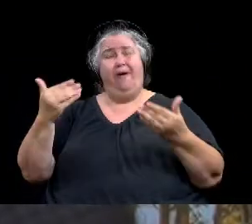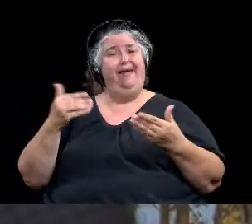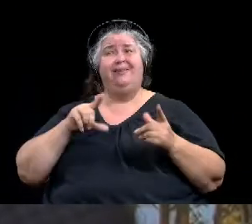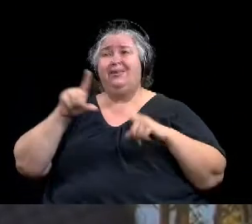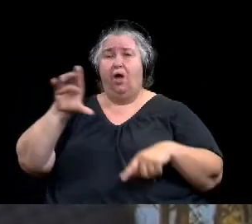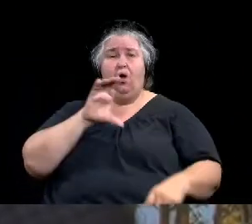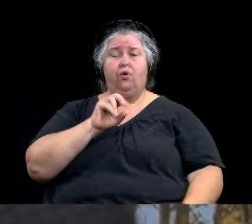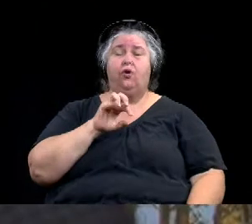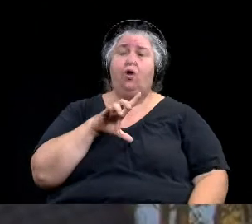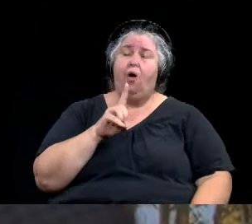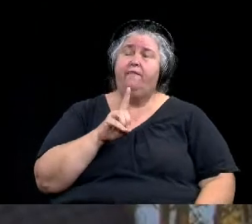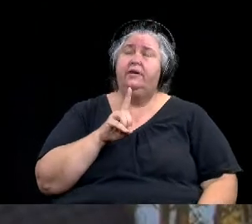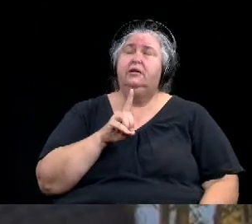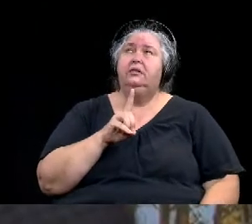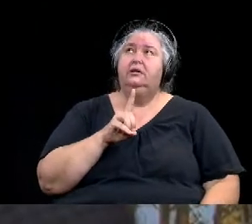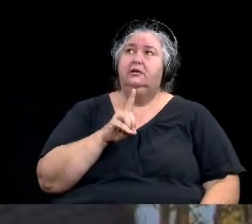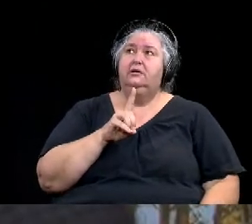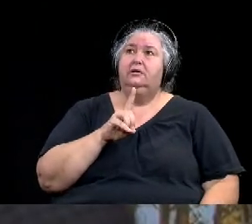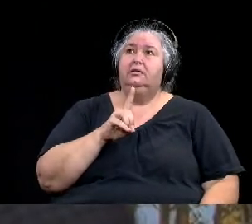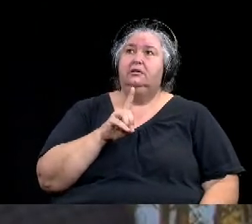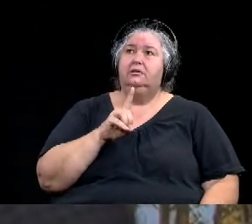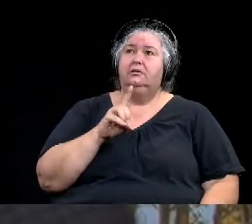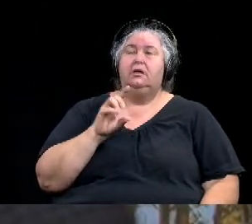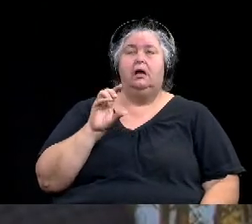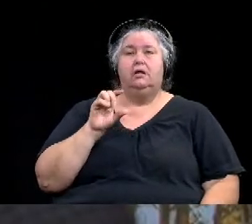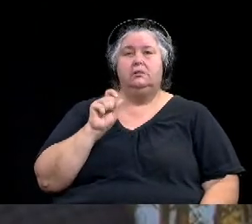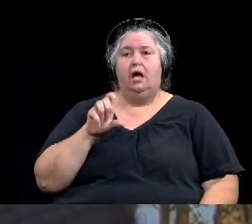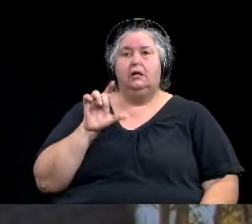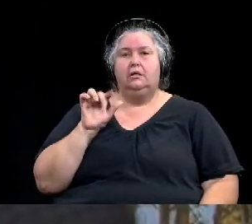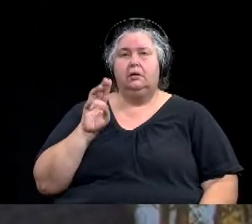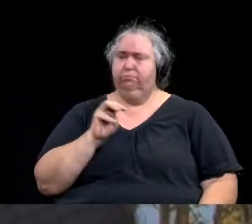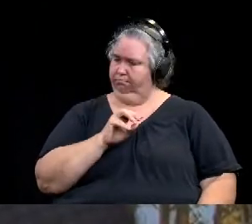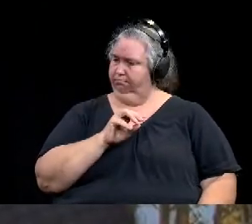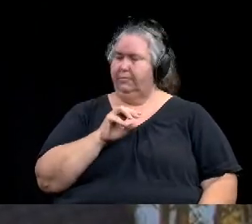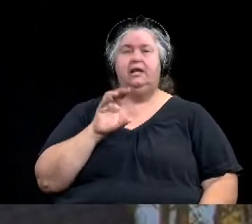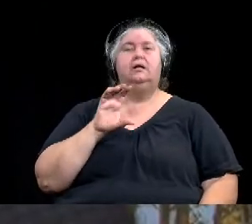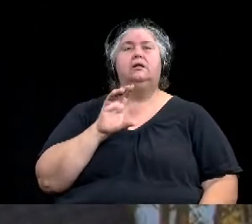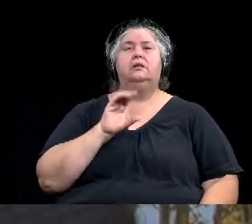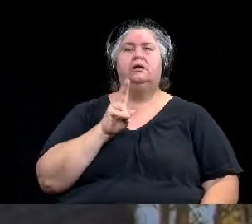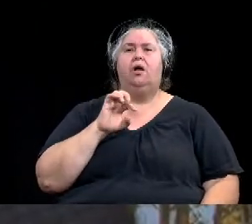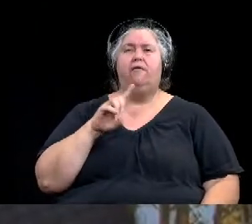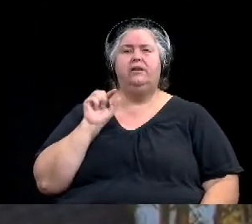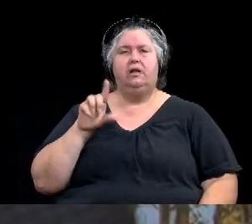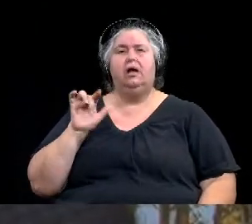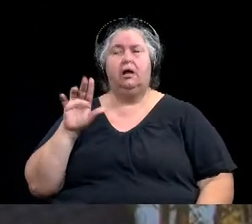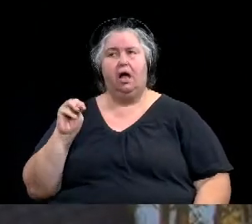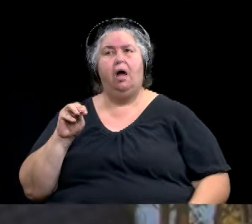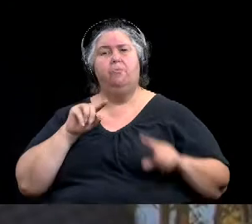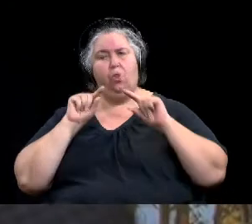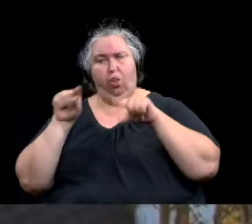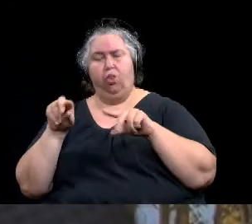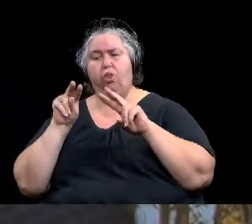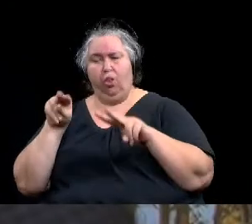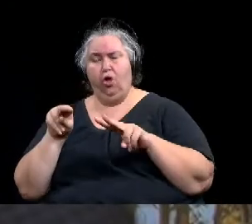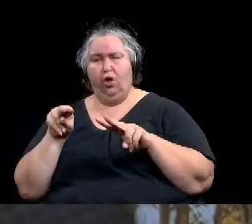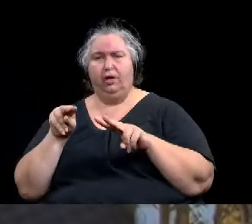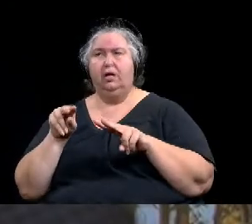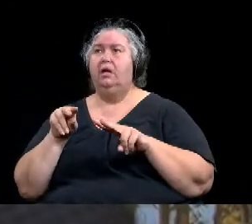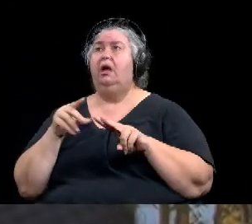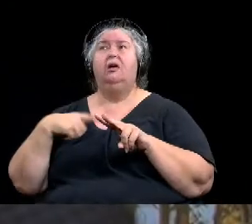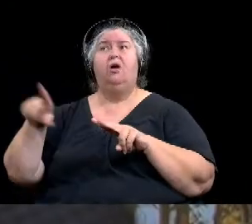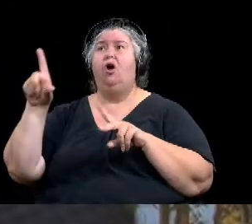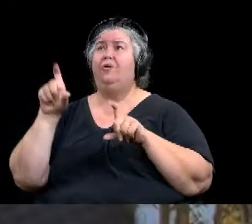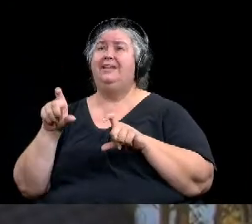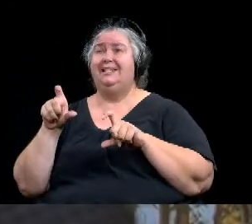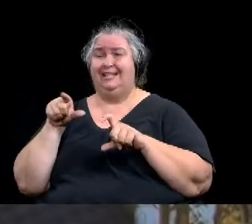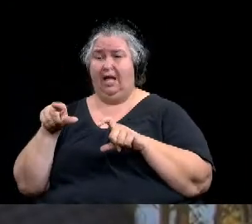and locations and register to take a test. If you don't have a computer or a device that has access to the internet, just go to a testing site.